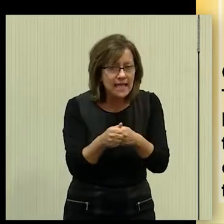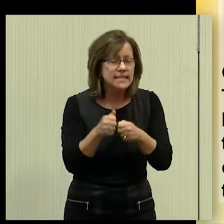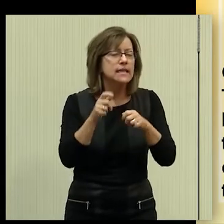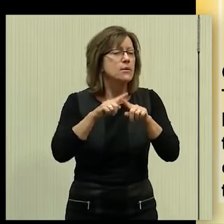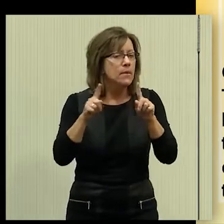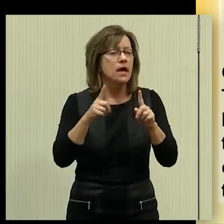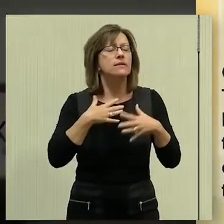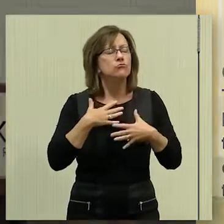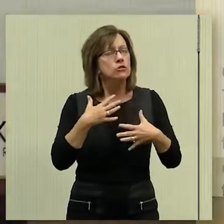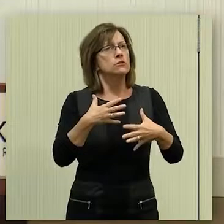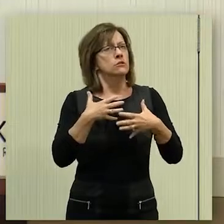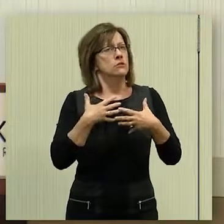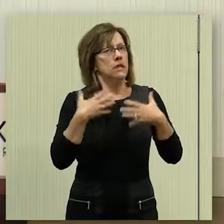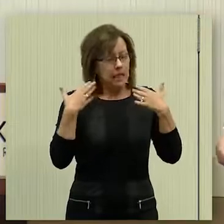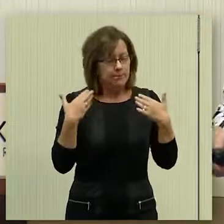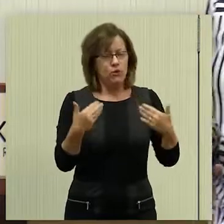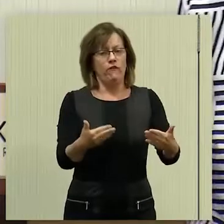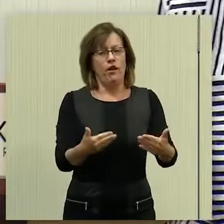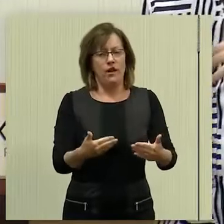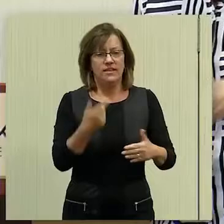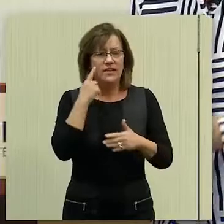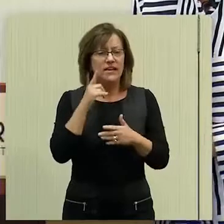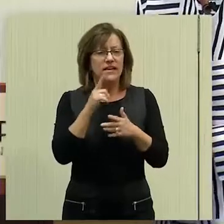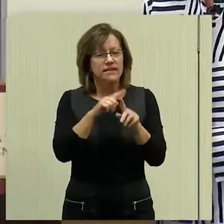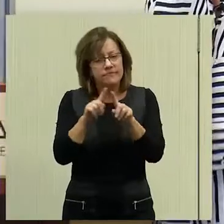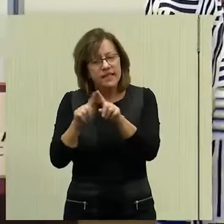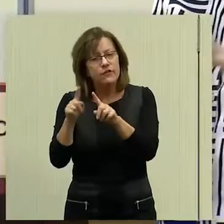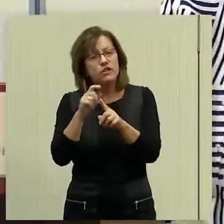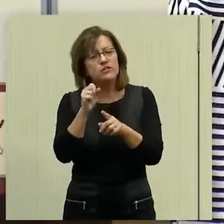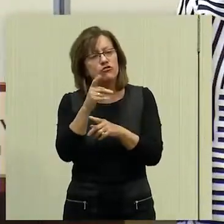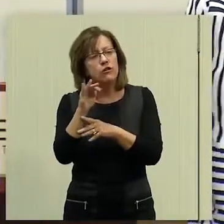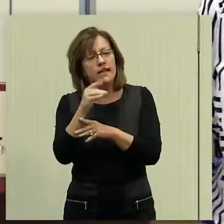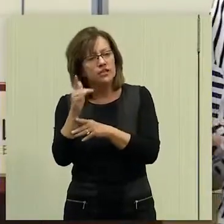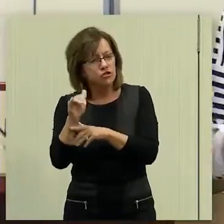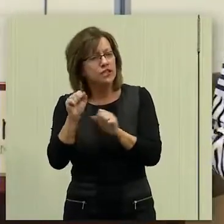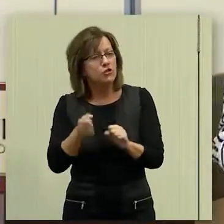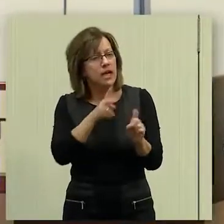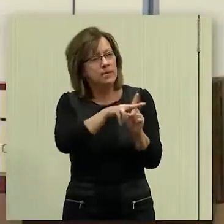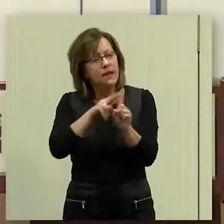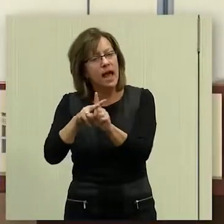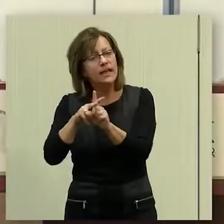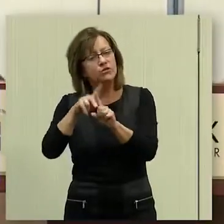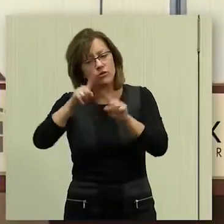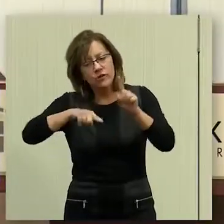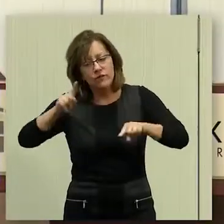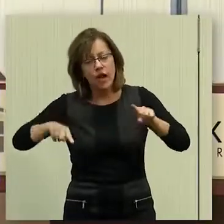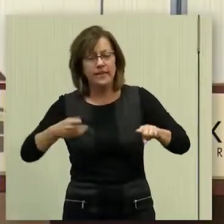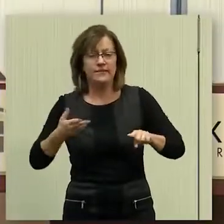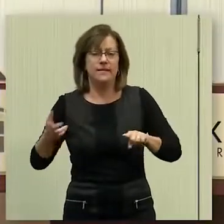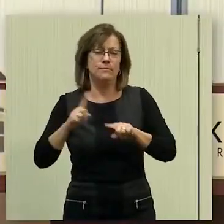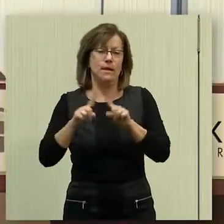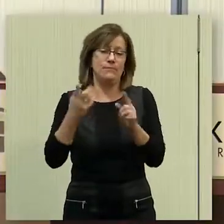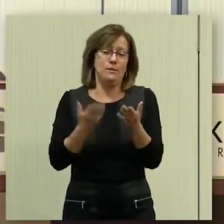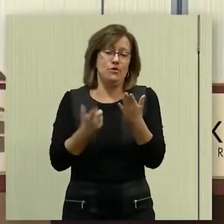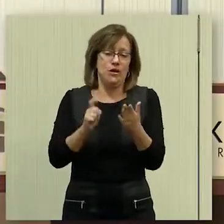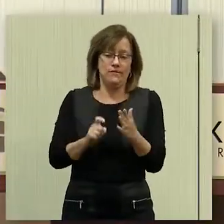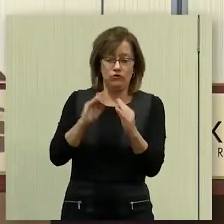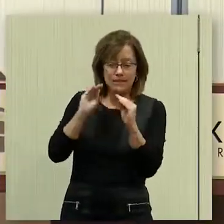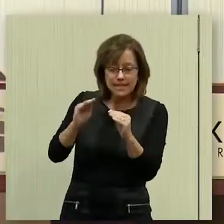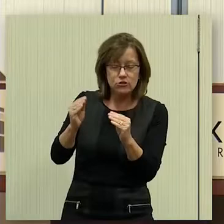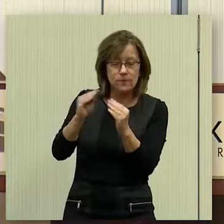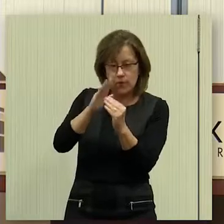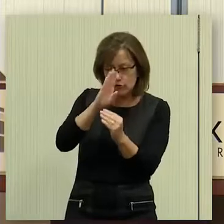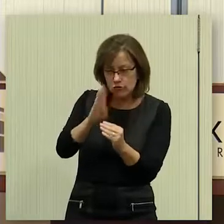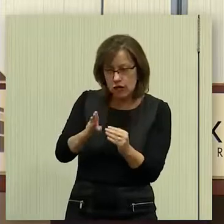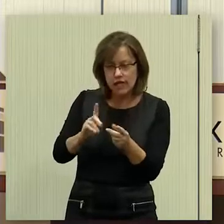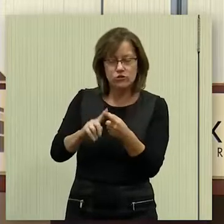breath, move on. So I think these kind of strategies can apply to a range of things, but we may have to teach them more directly